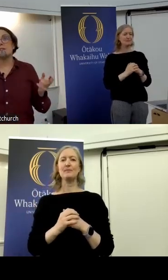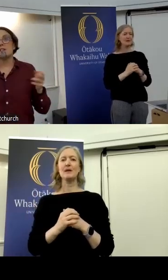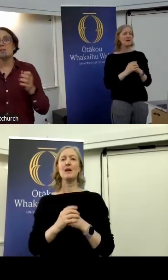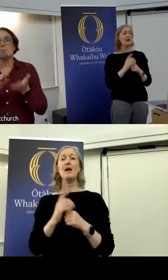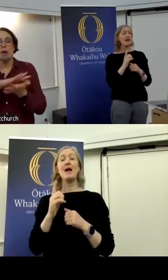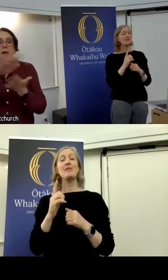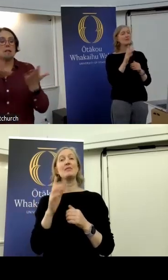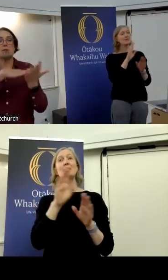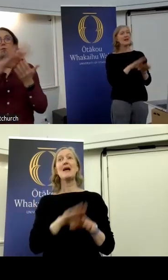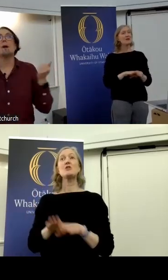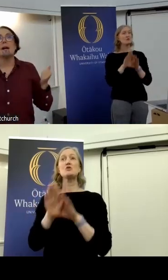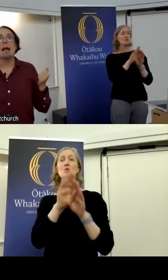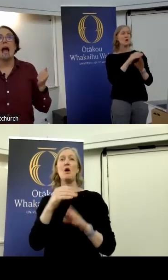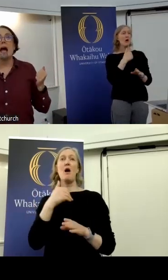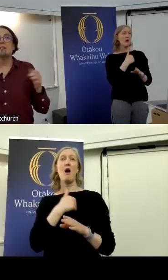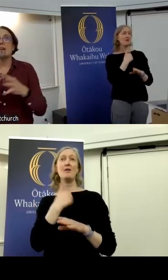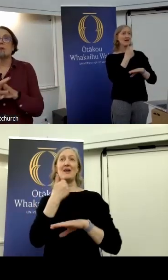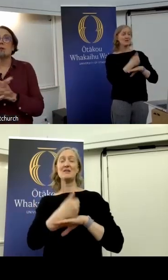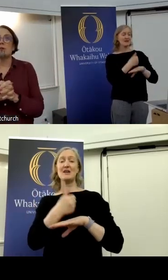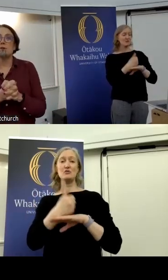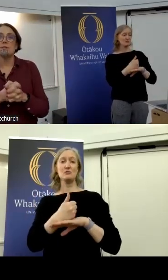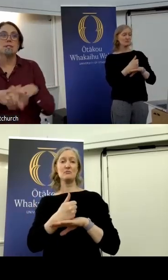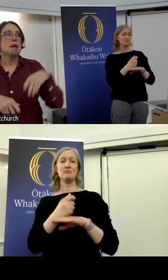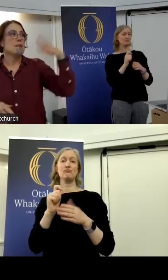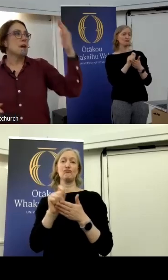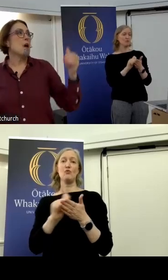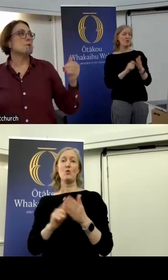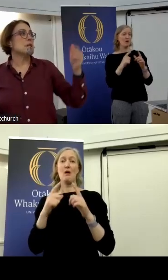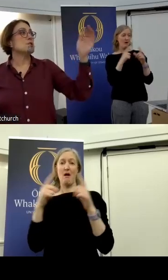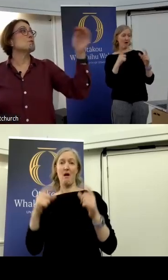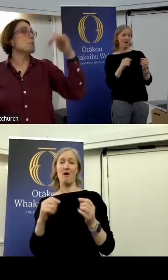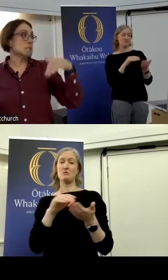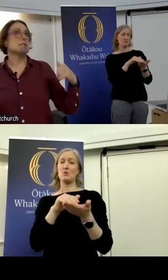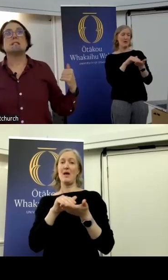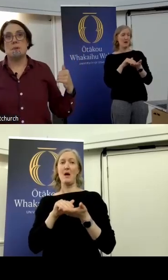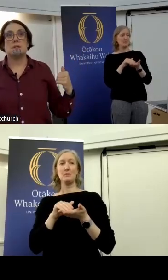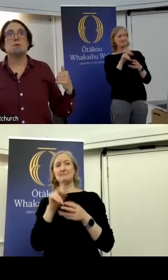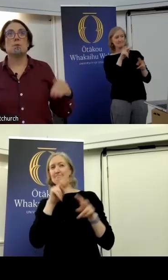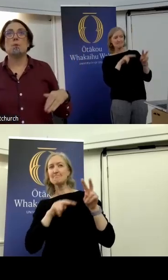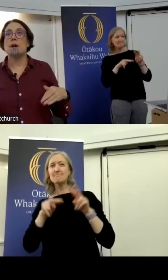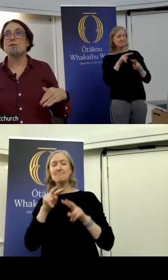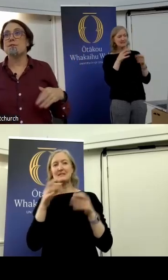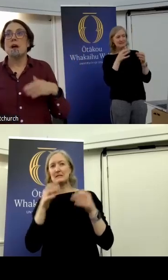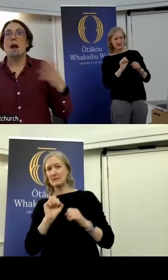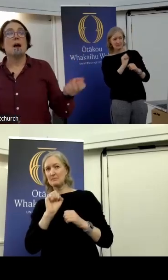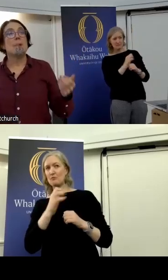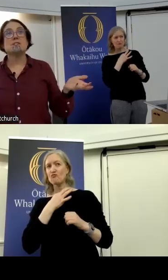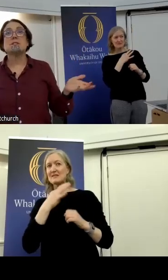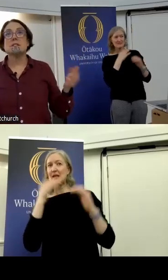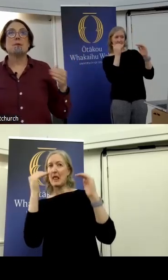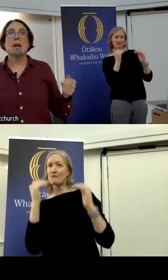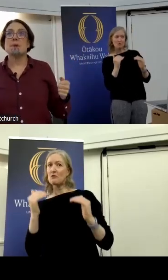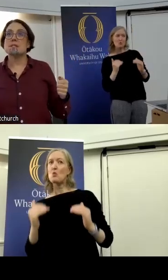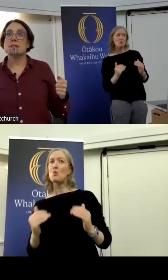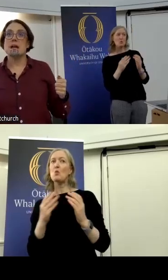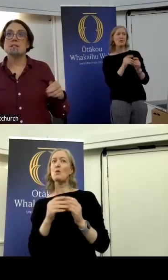Heart Foundation put out a little card that we could use that helped us do risk assessment with patients